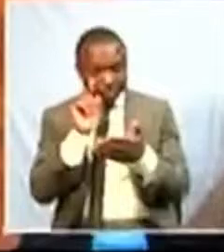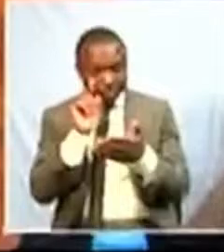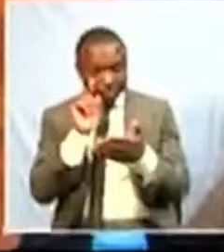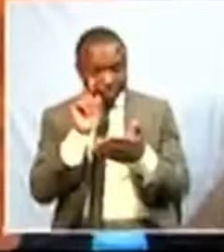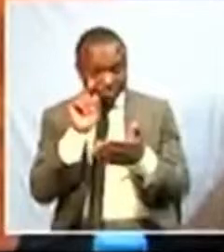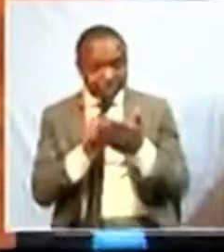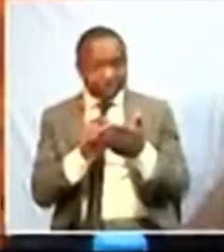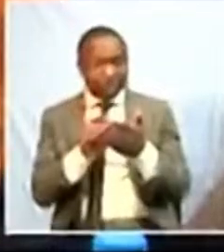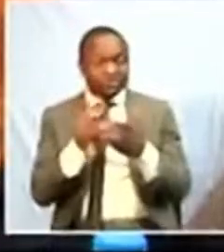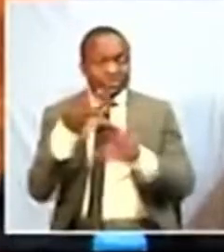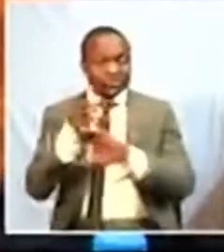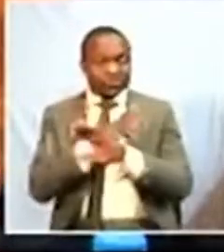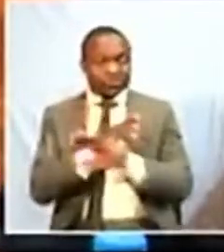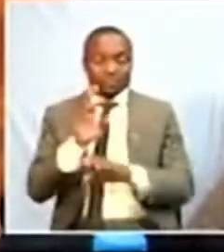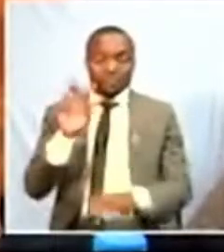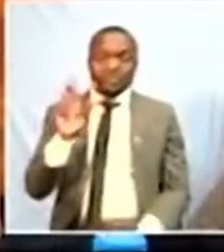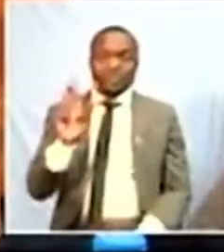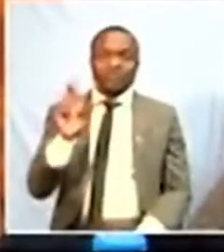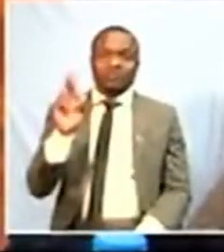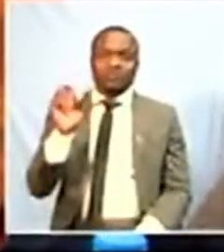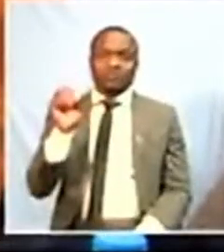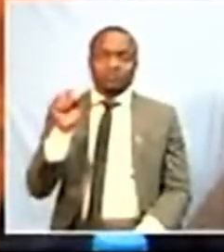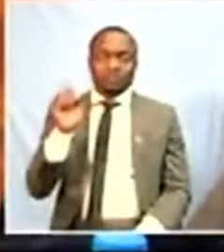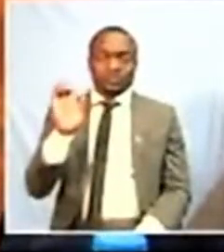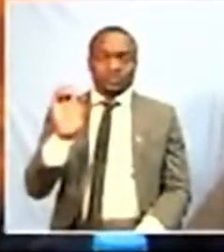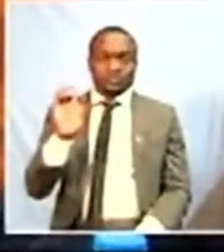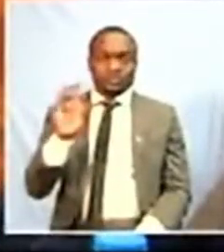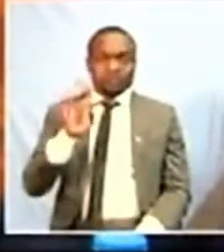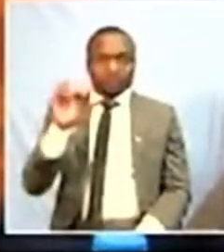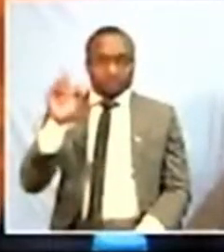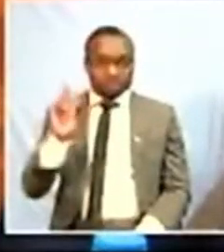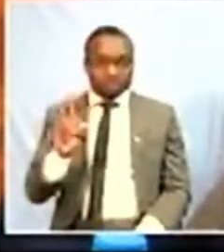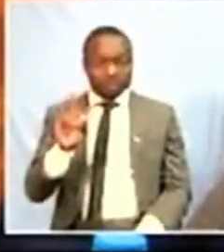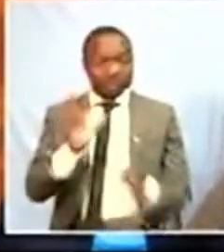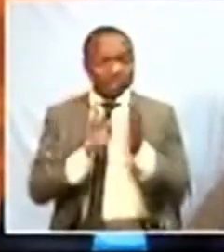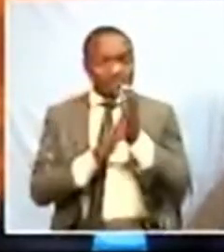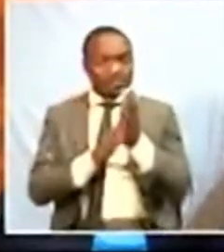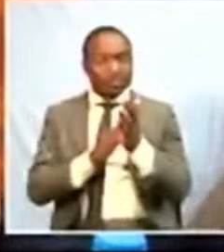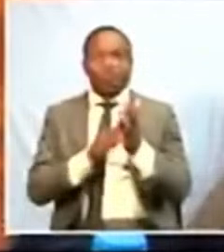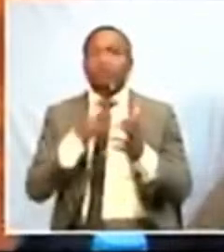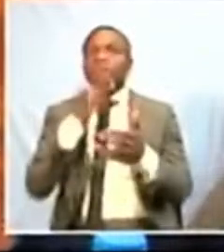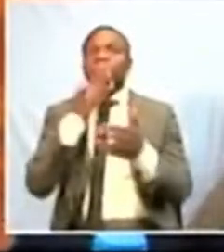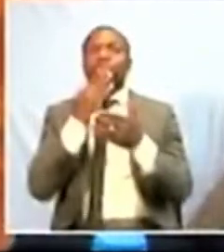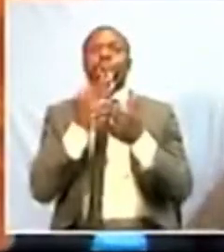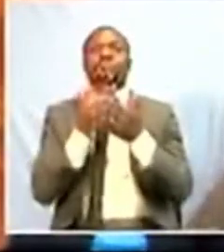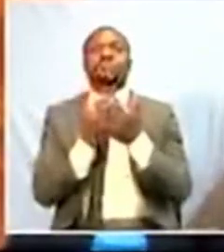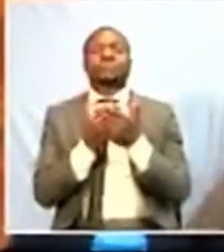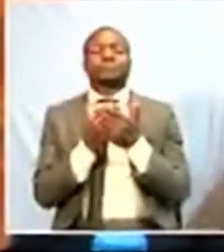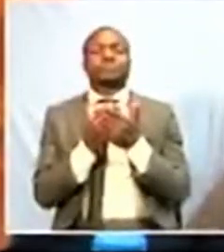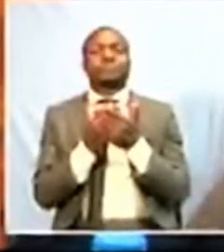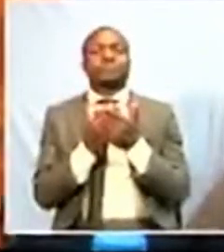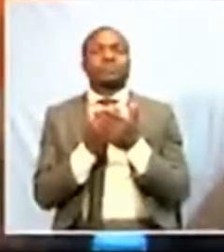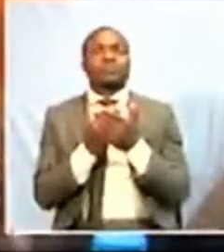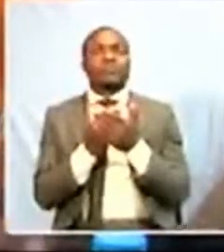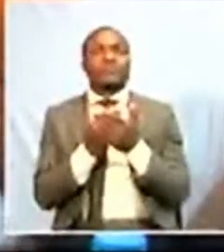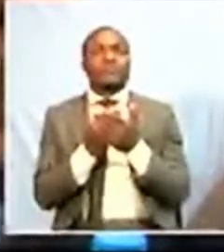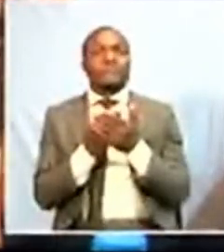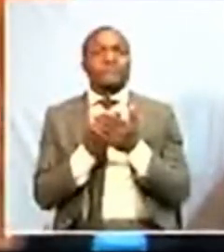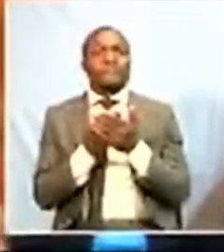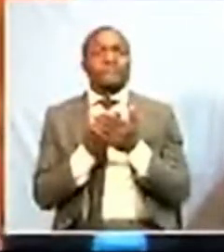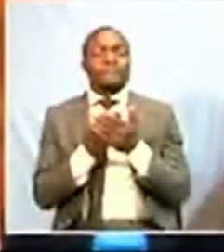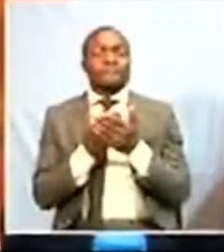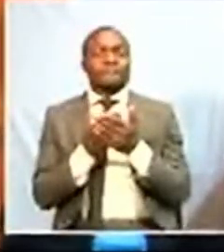for use as desks in schools. Now, the advantage with using of MDF is that once they are cut according